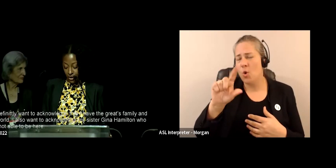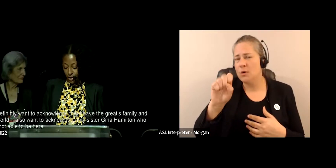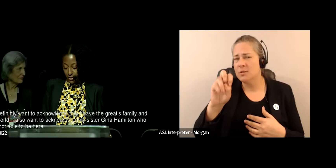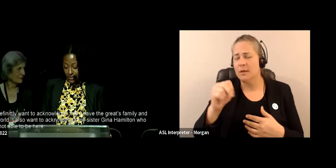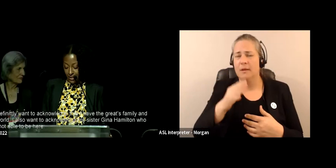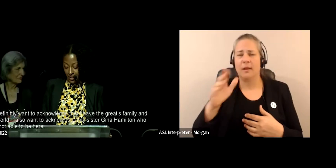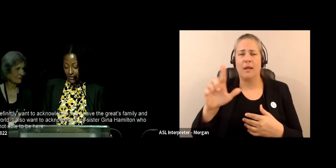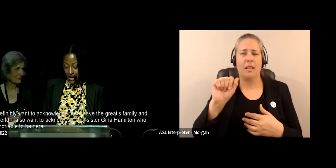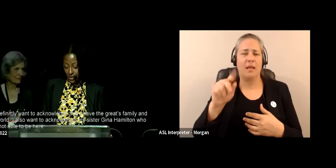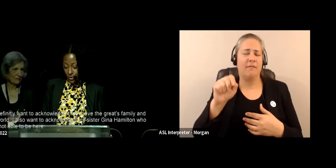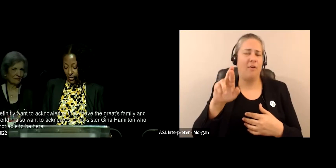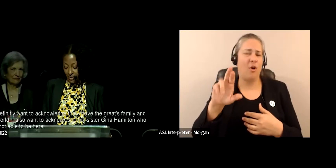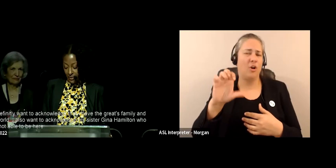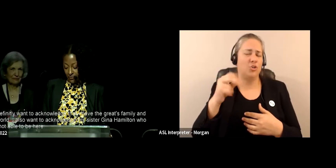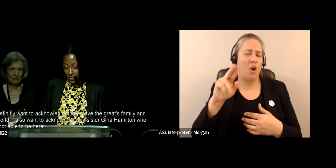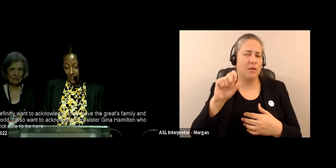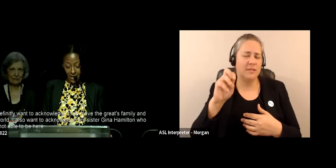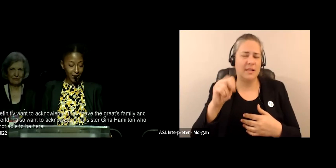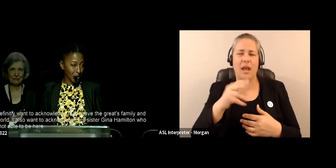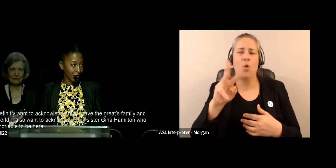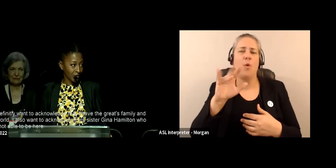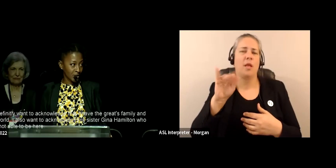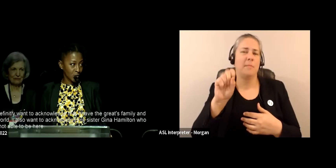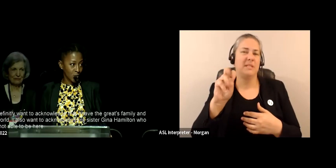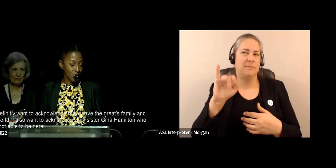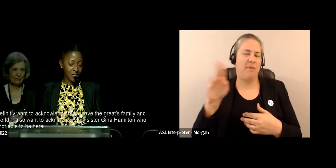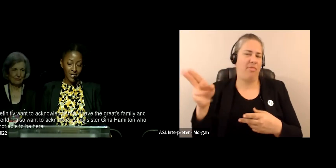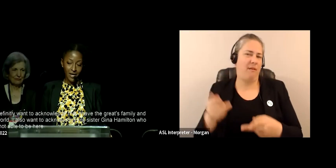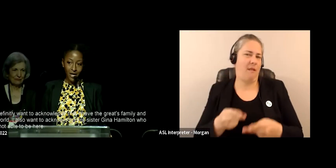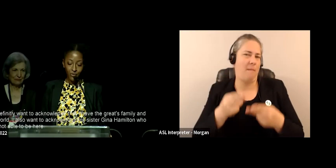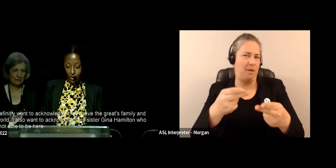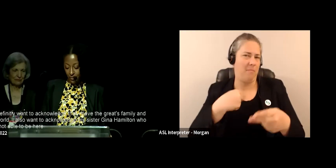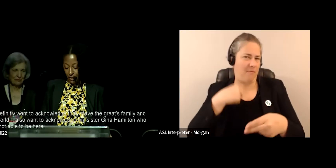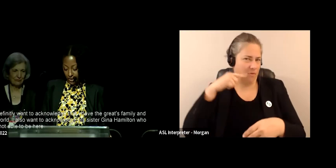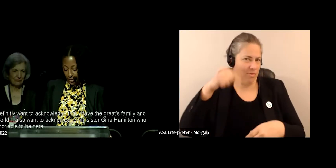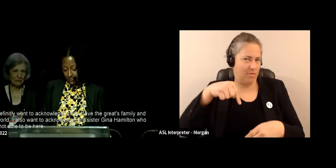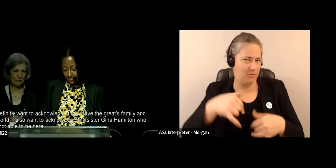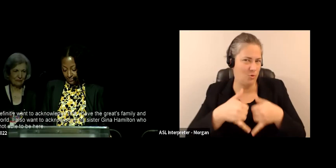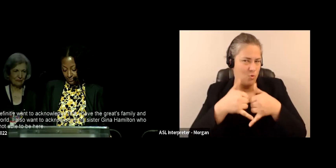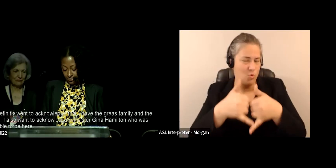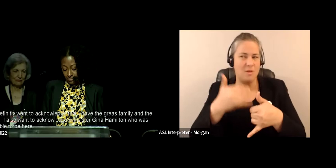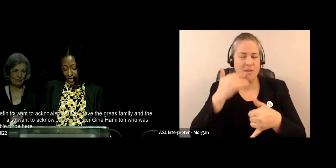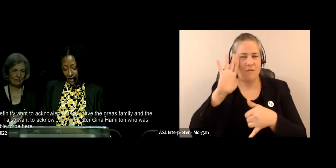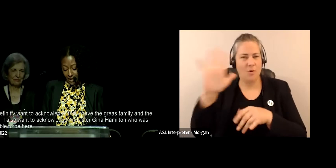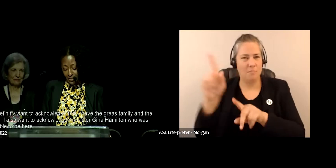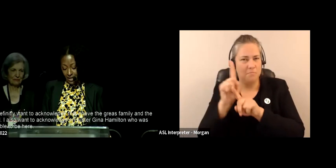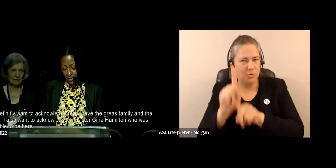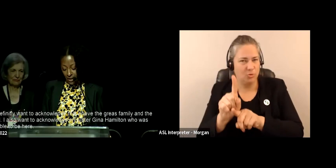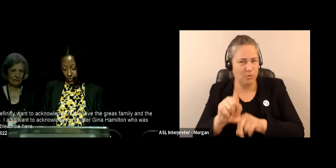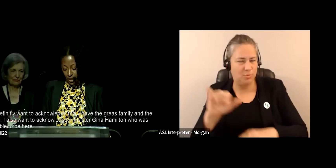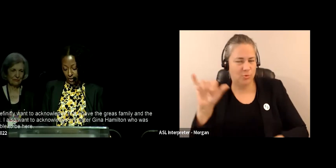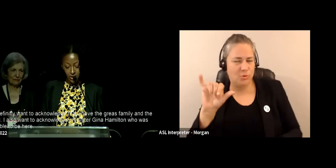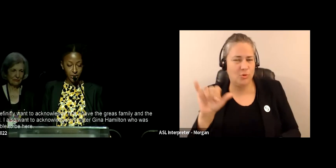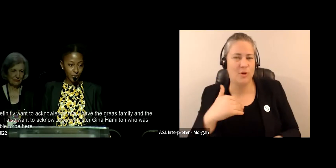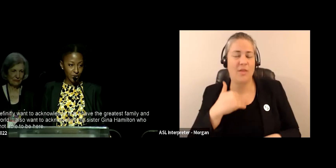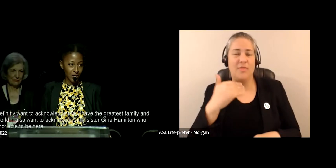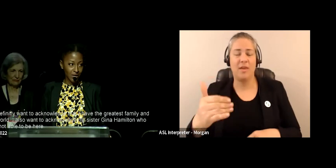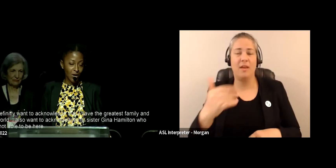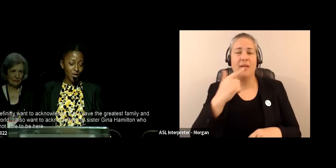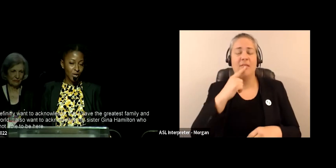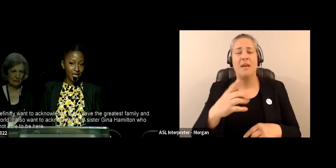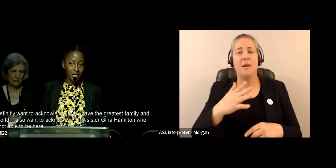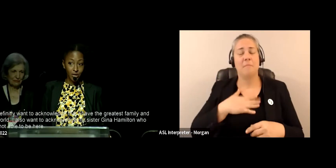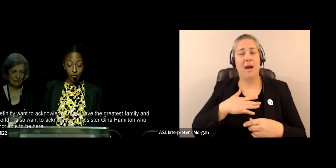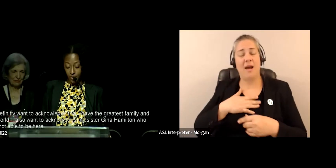Dr. LeVar Charleston, and Dr. William Smith for nominating me for this award and for your mentorship. I'd like to thank my undergraduate